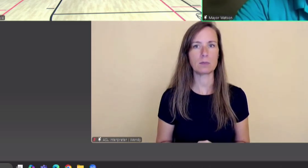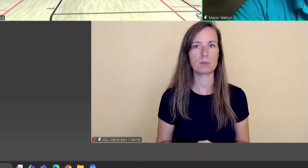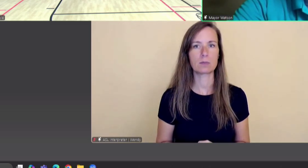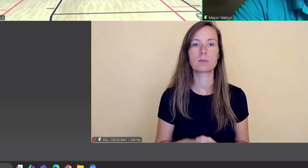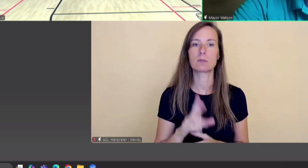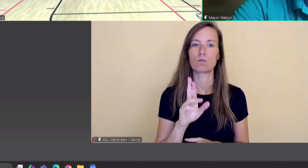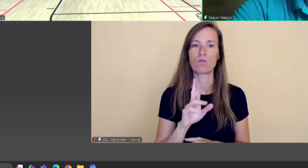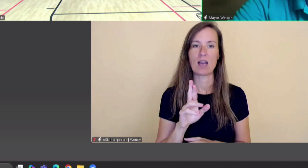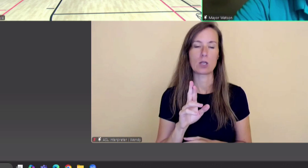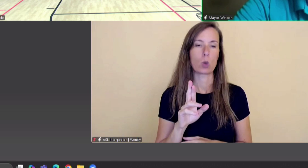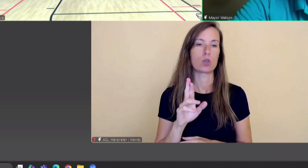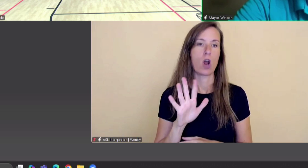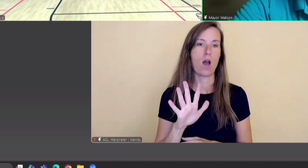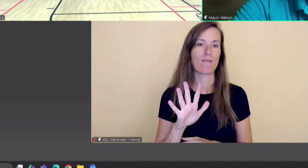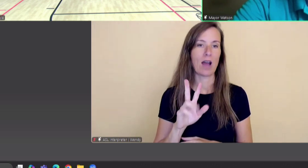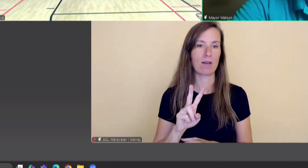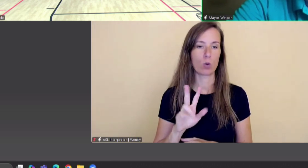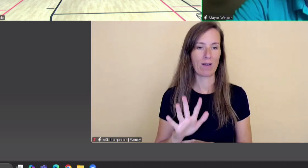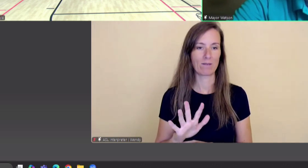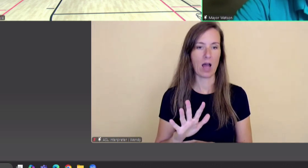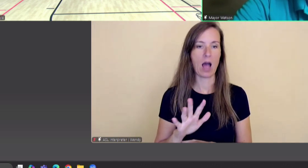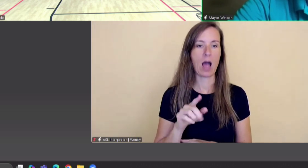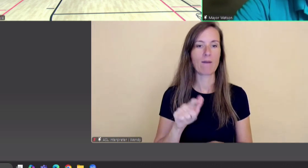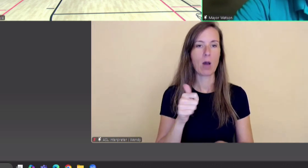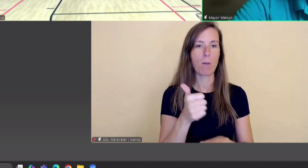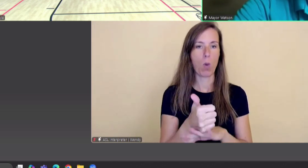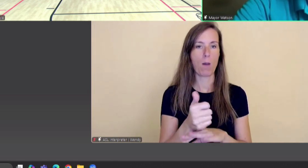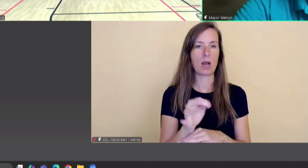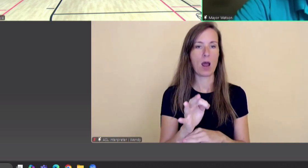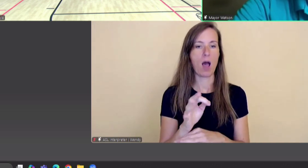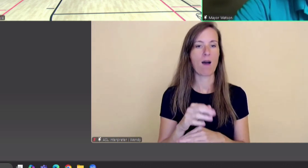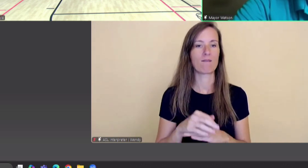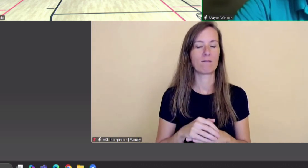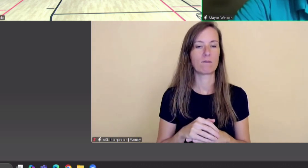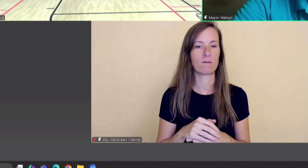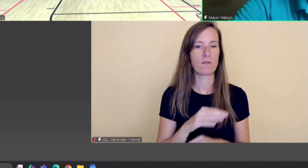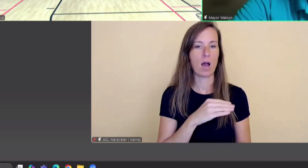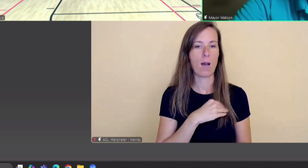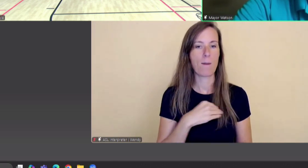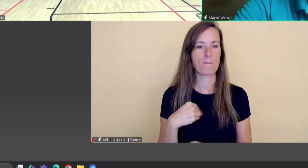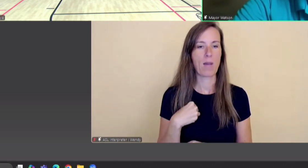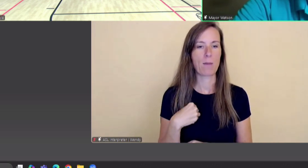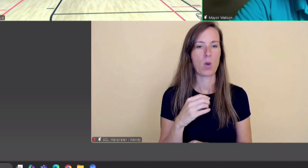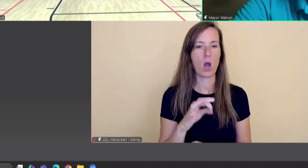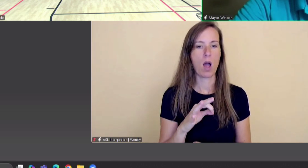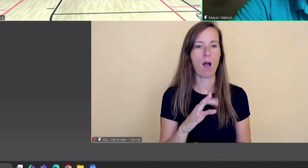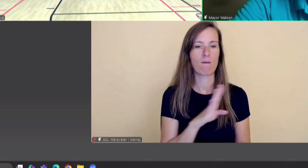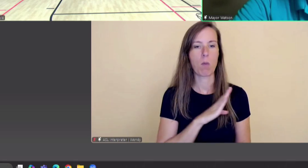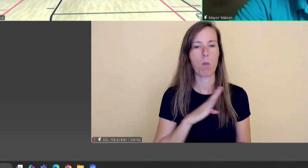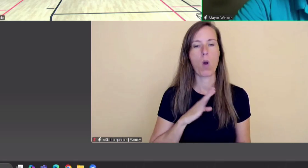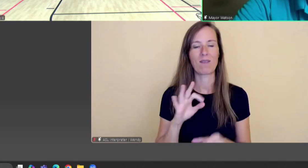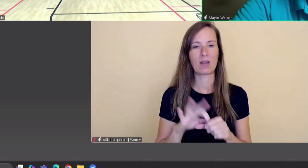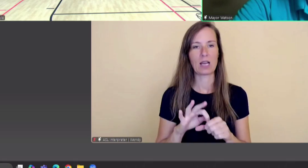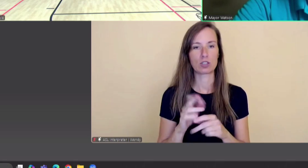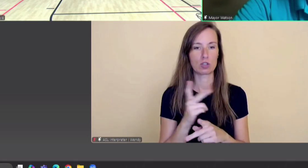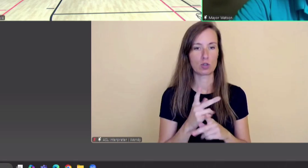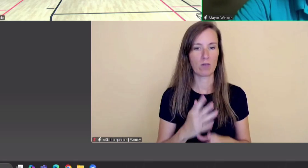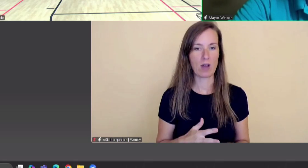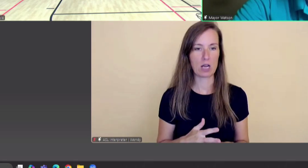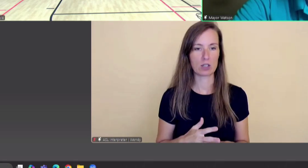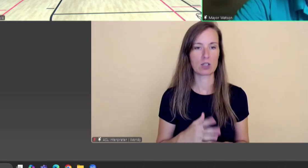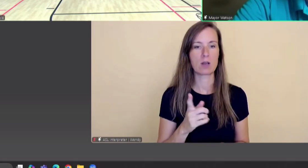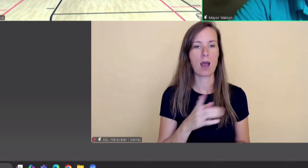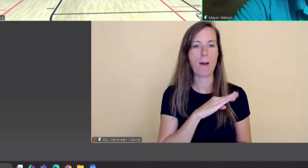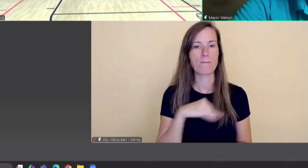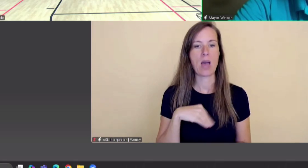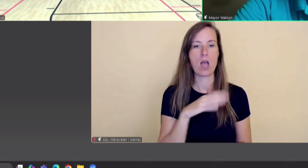Resolution R525, appointment of a member of the Board of Election Supervisors. Whereas the mayor and council of the town of